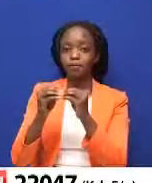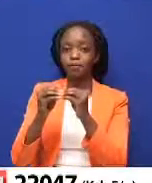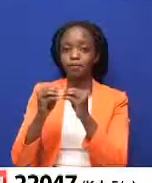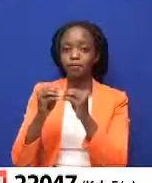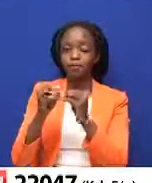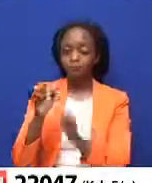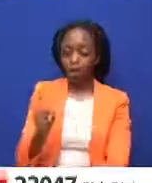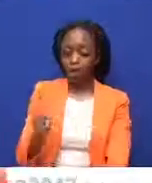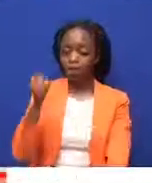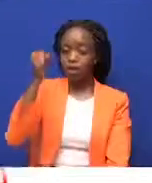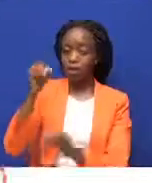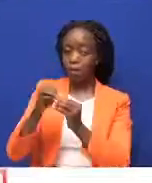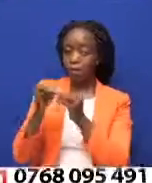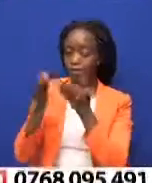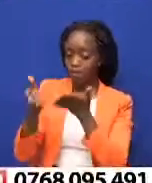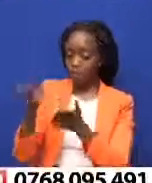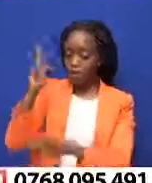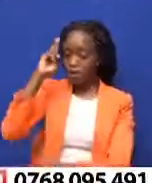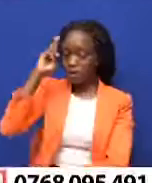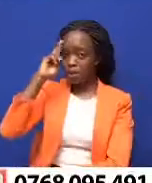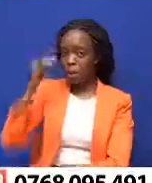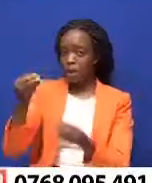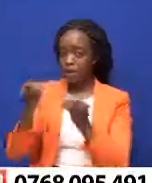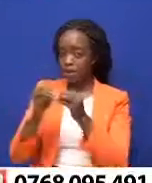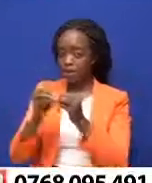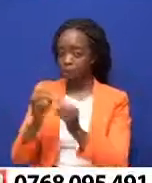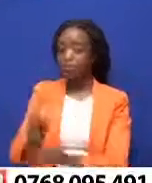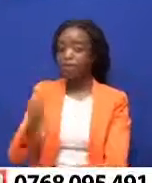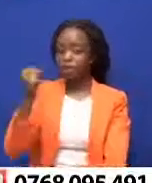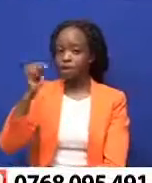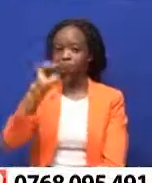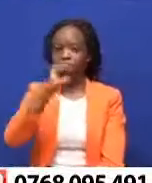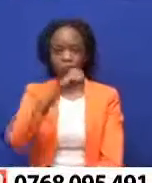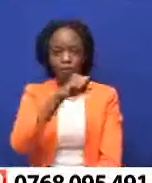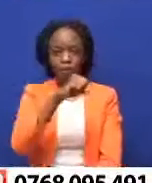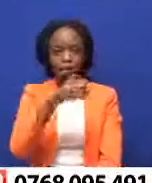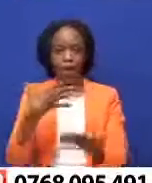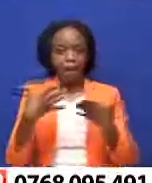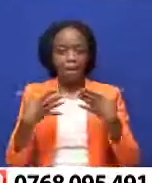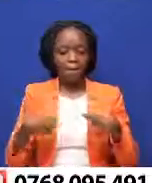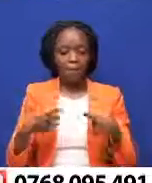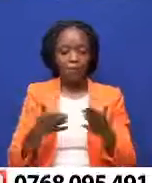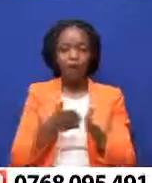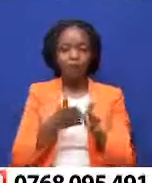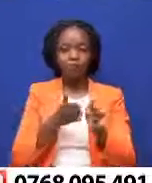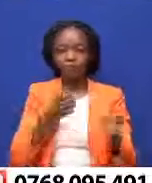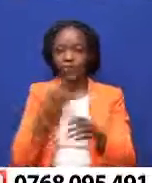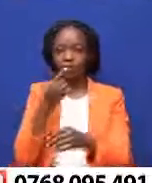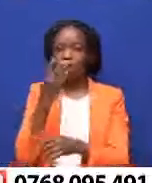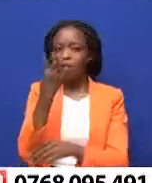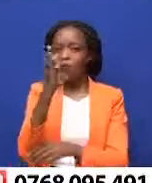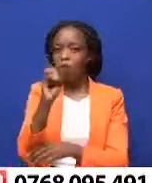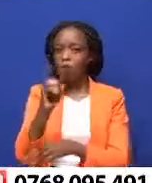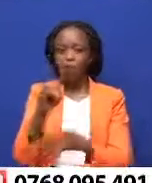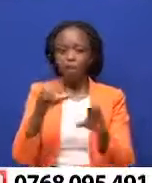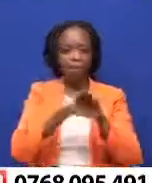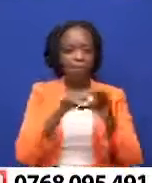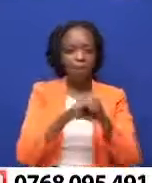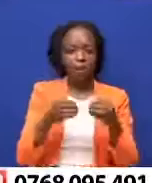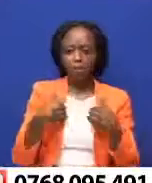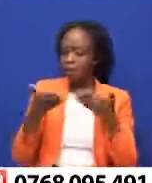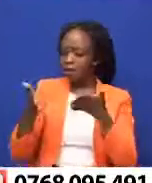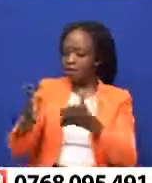in Kajiado. You remember there was that meeting in Kajiado? Yes. Where people lied and they say there were 40 members of parliament. We were not